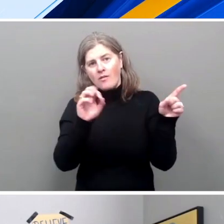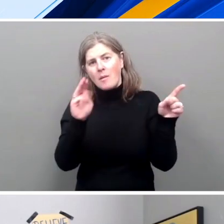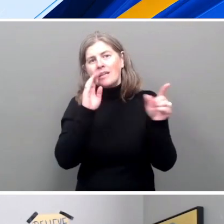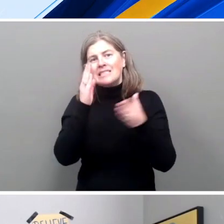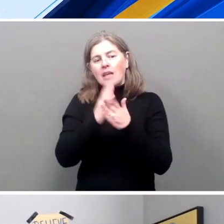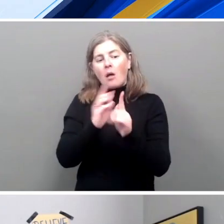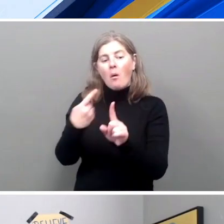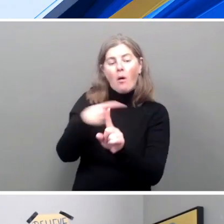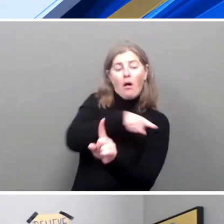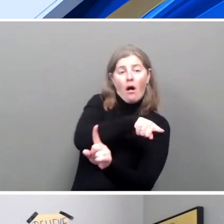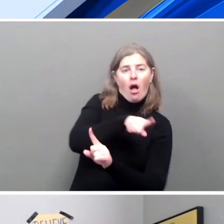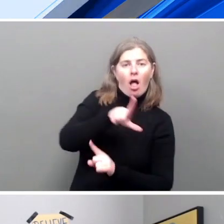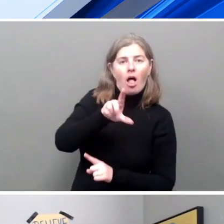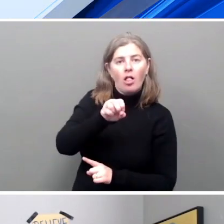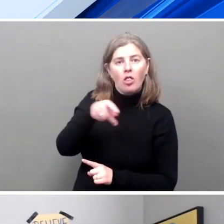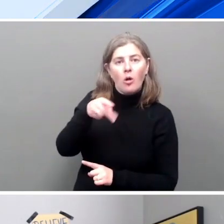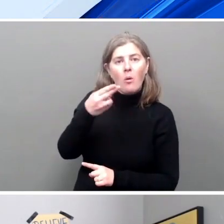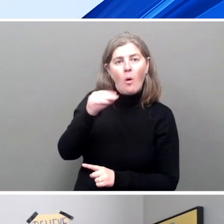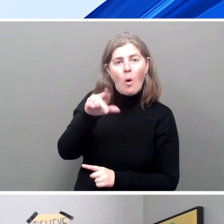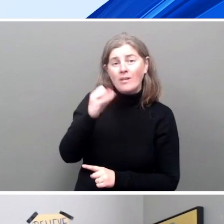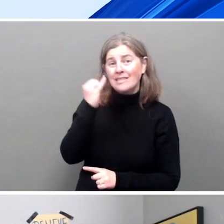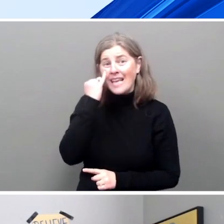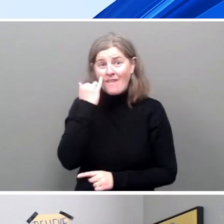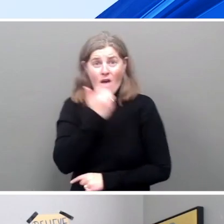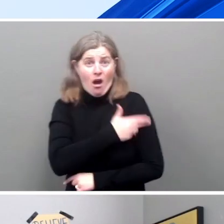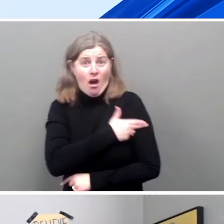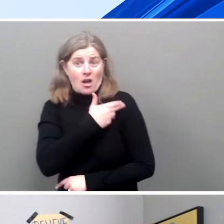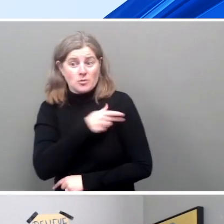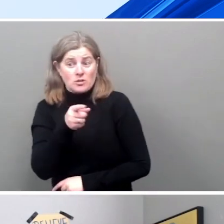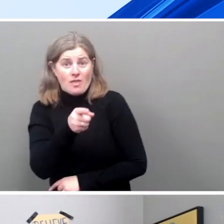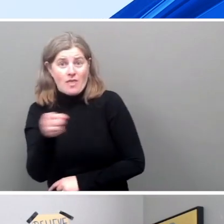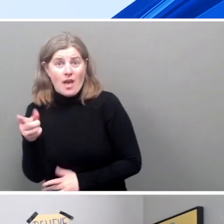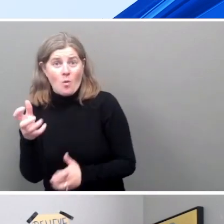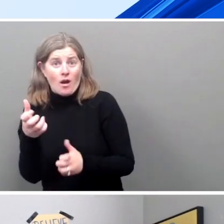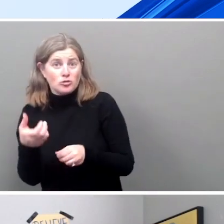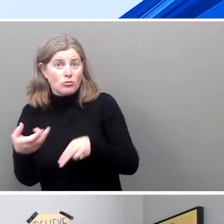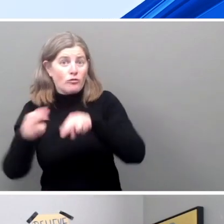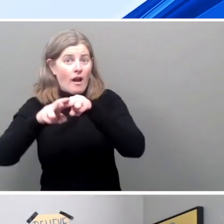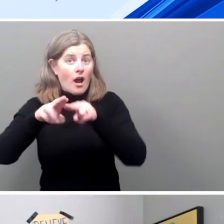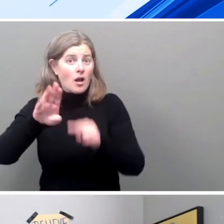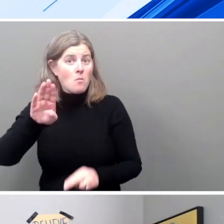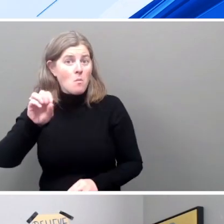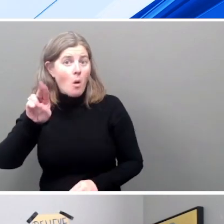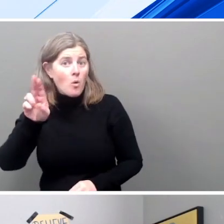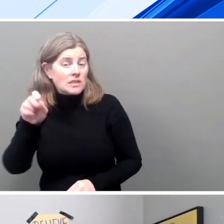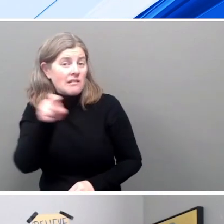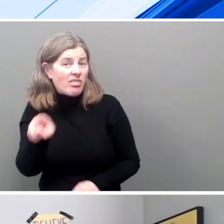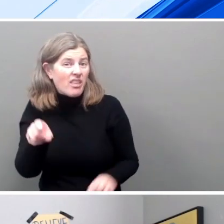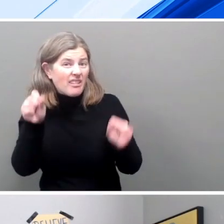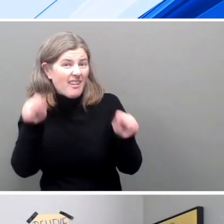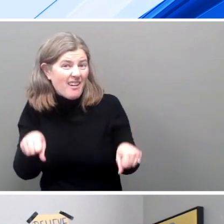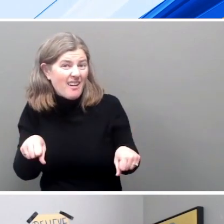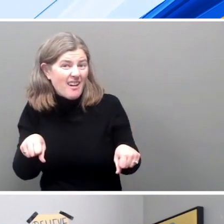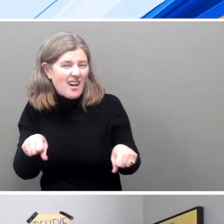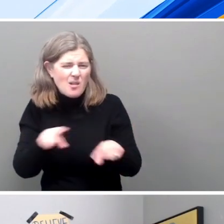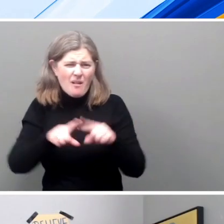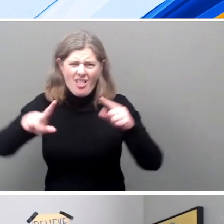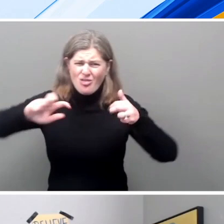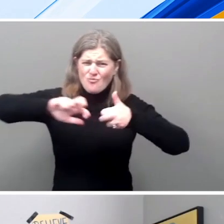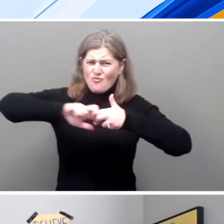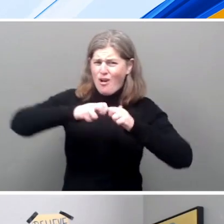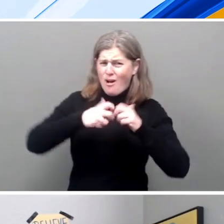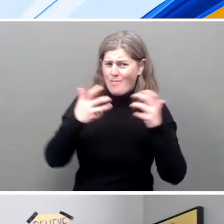where if hospitals want to give bonuses, they can, but the problem